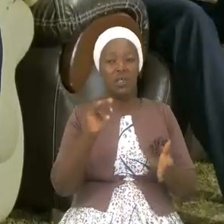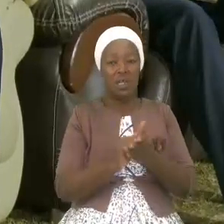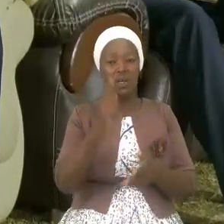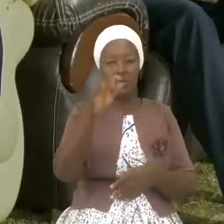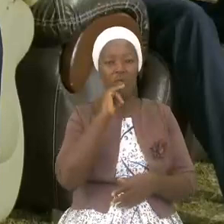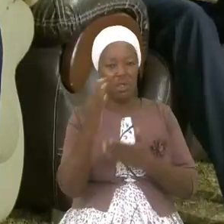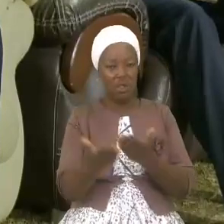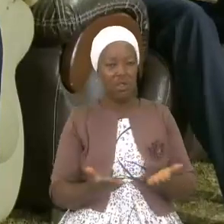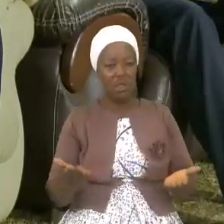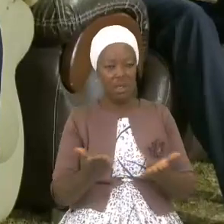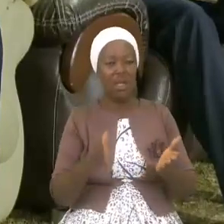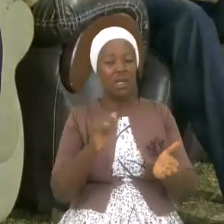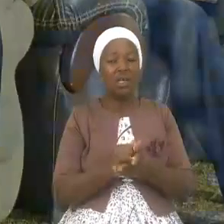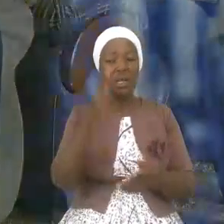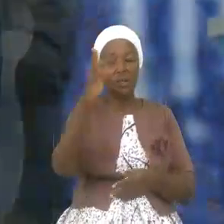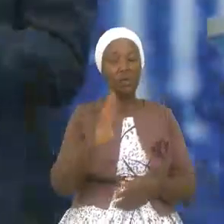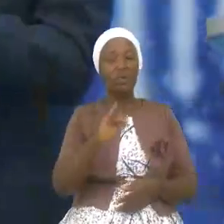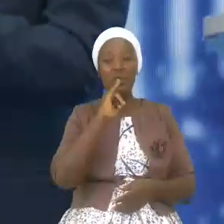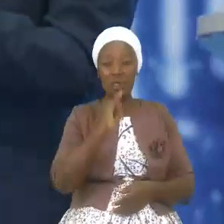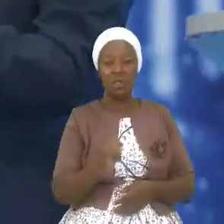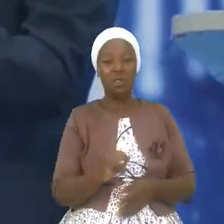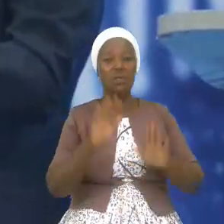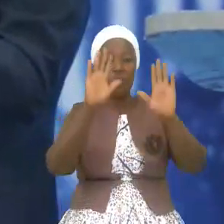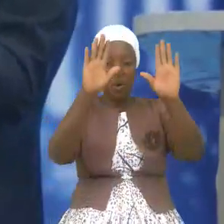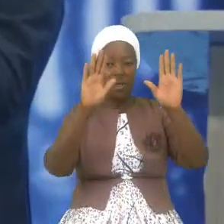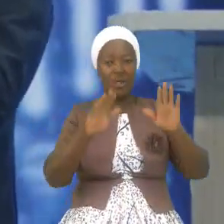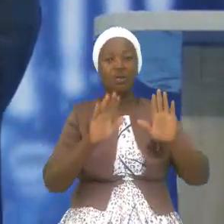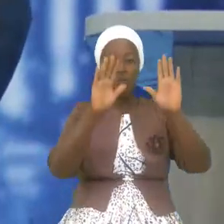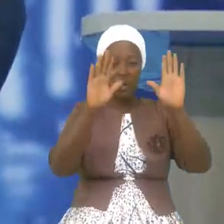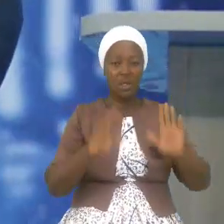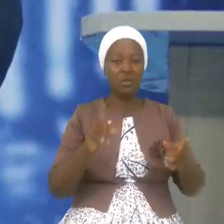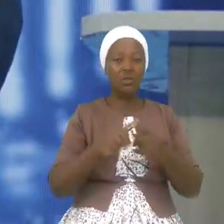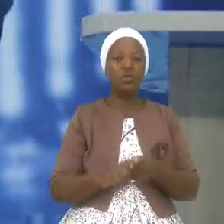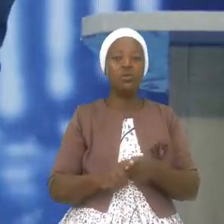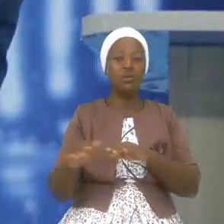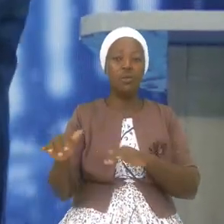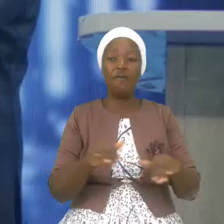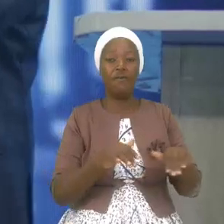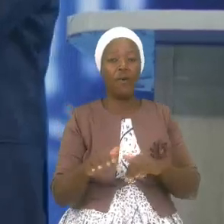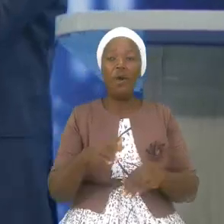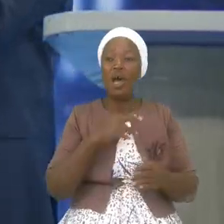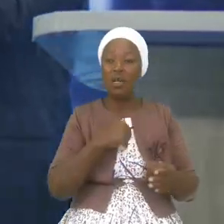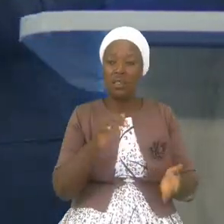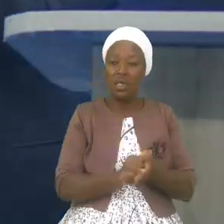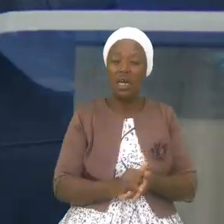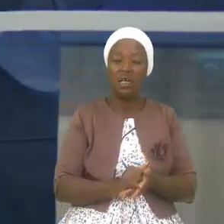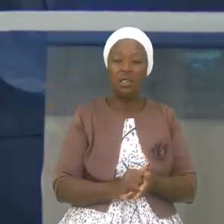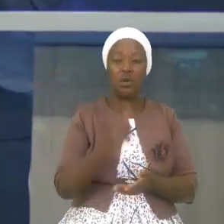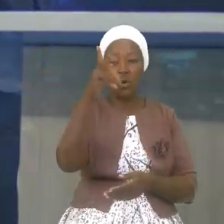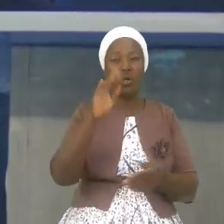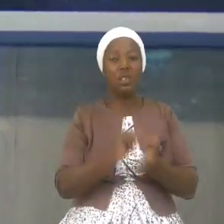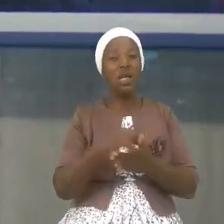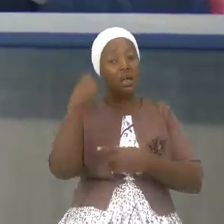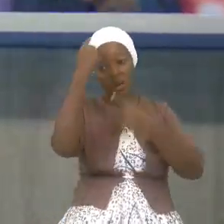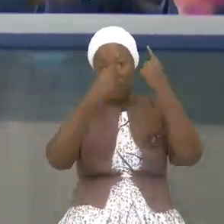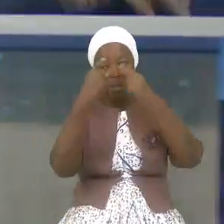to perform, that God that weighs the life of everyone and weighs the action